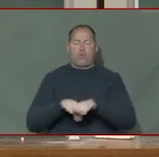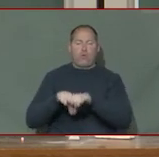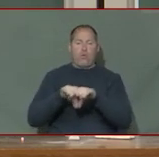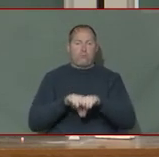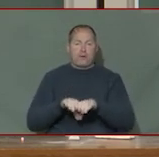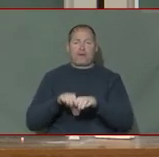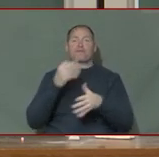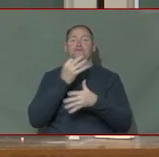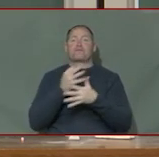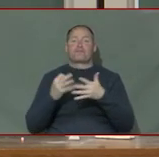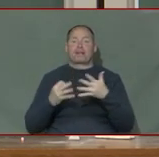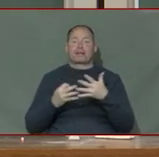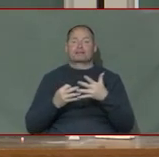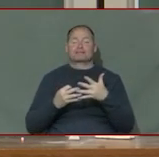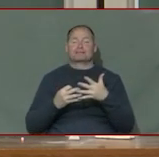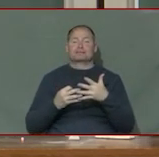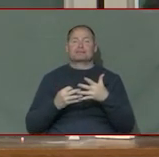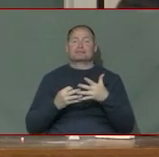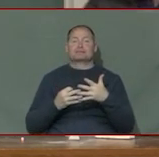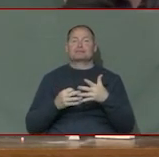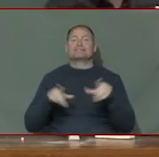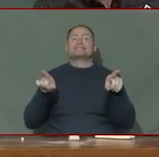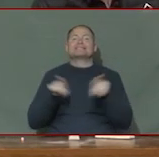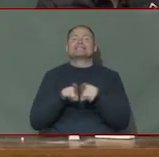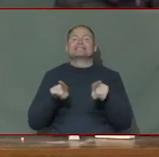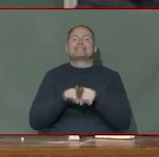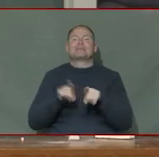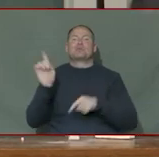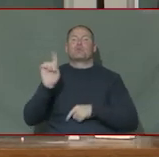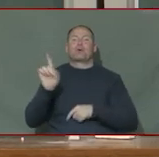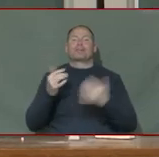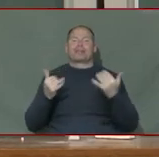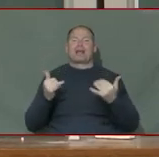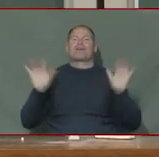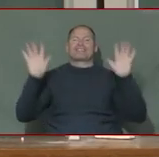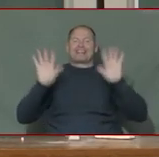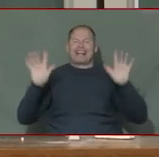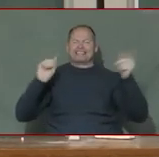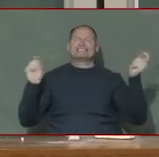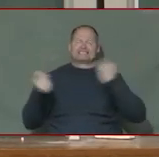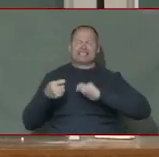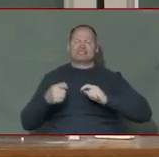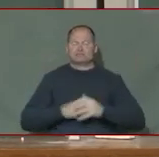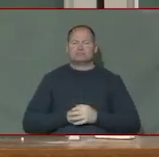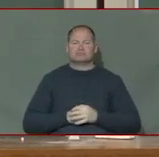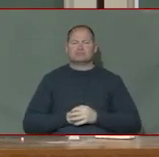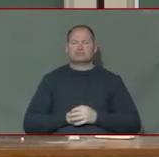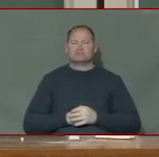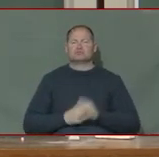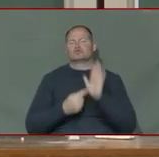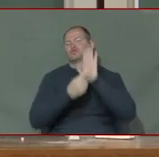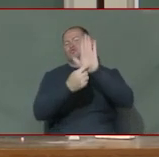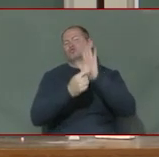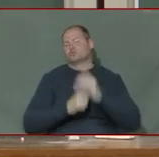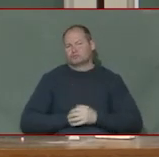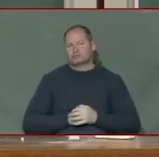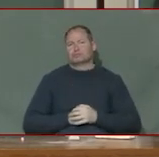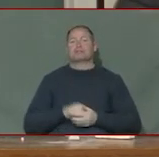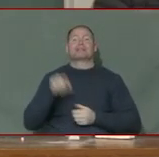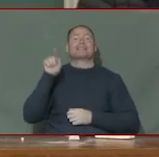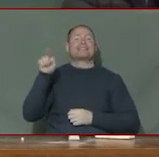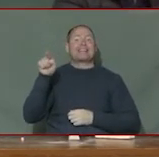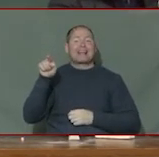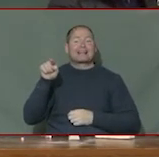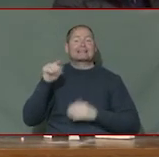to, I'm going to use a different color. This is equal to x minus x squared. That's the highest common